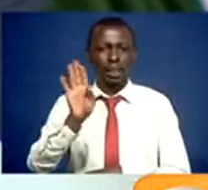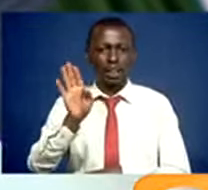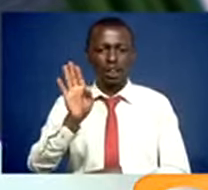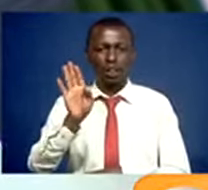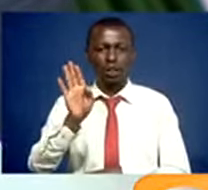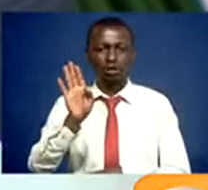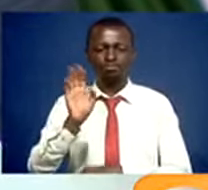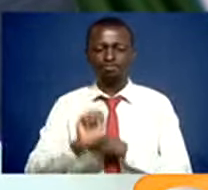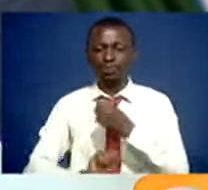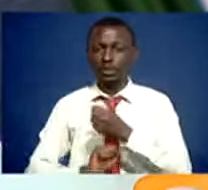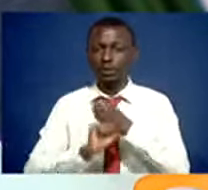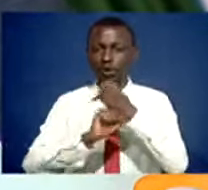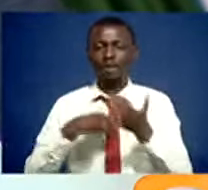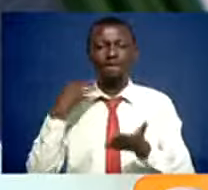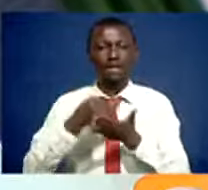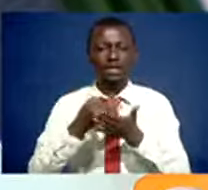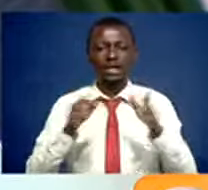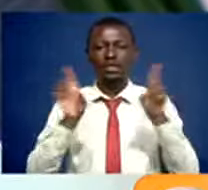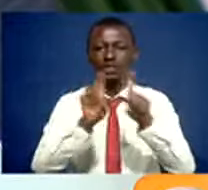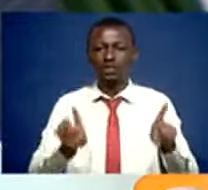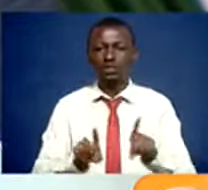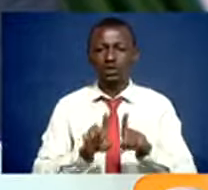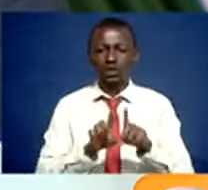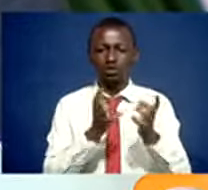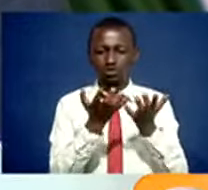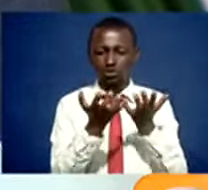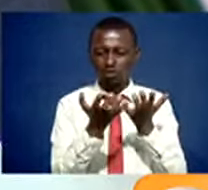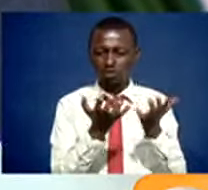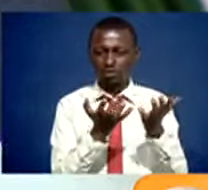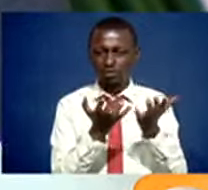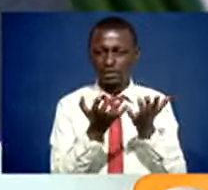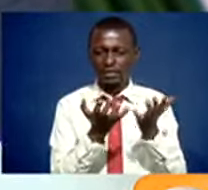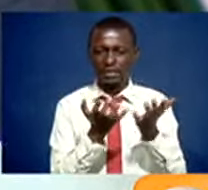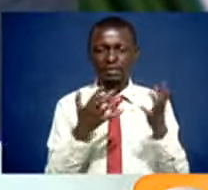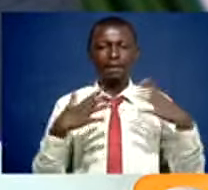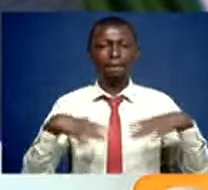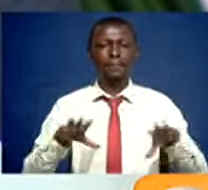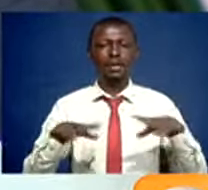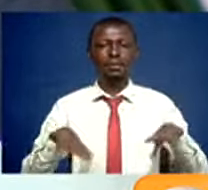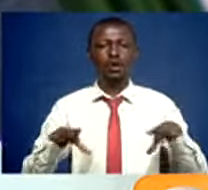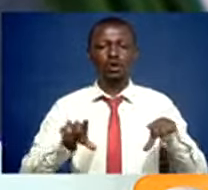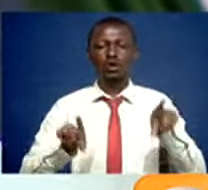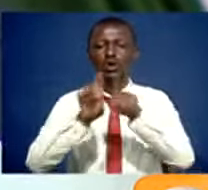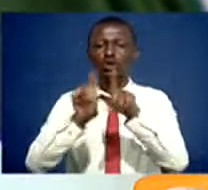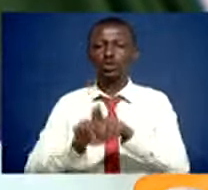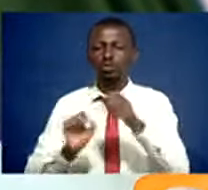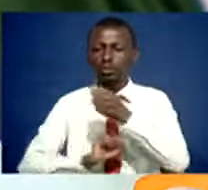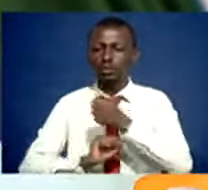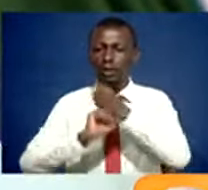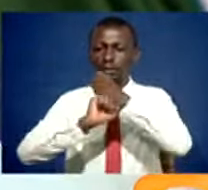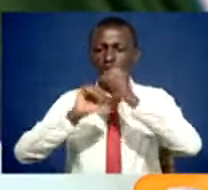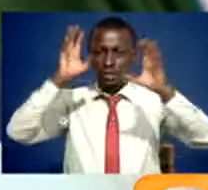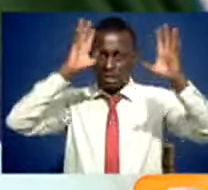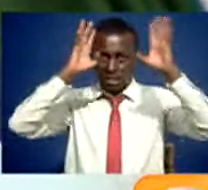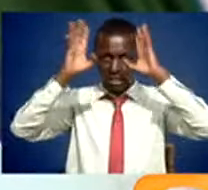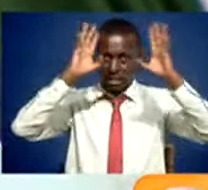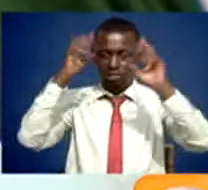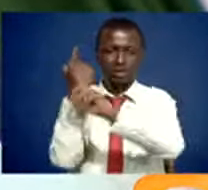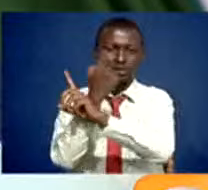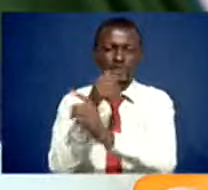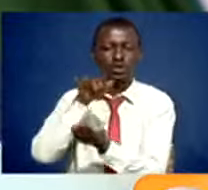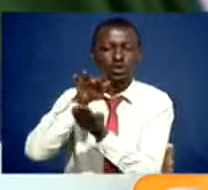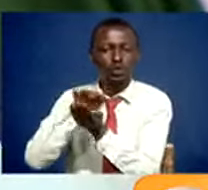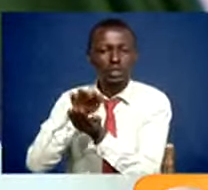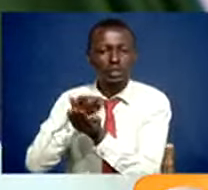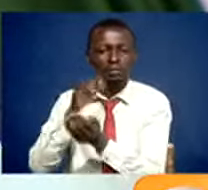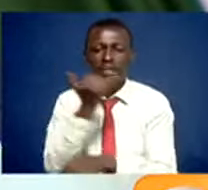promotion and financing of agribusiness entrepreneurs and supported initiatives such as incubation and